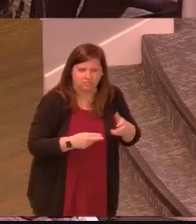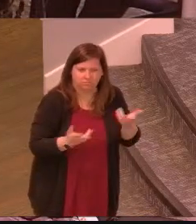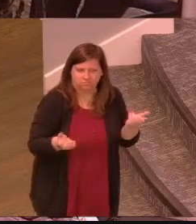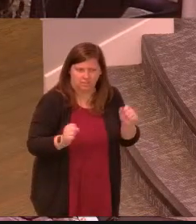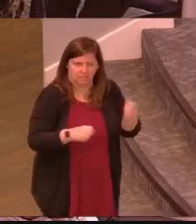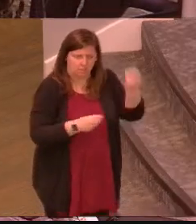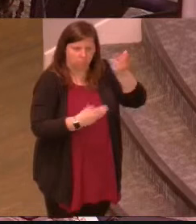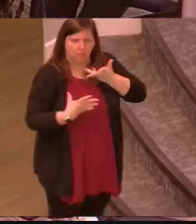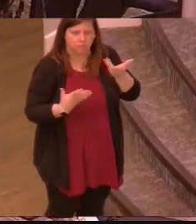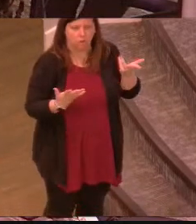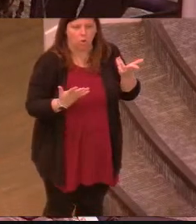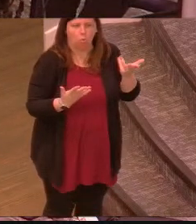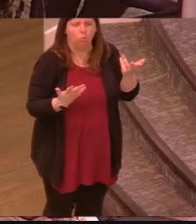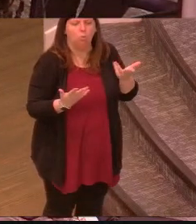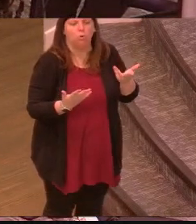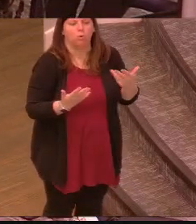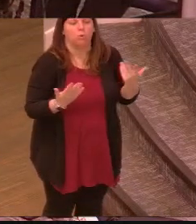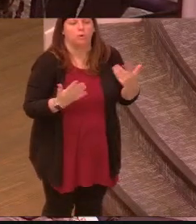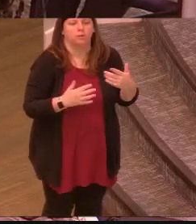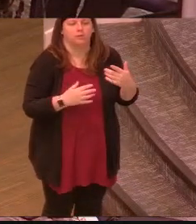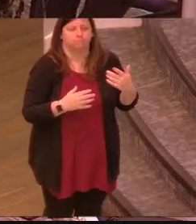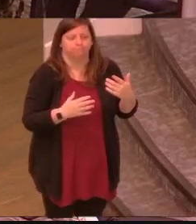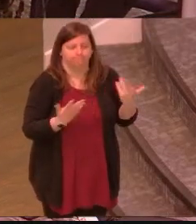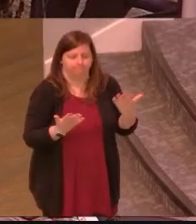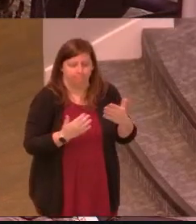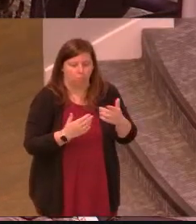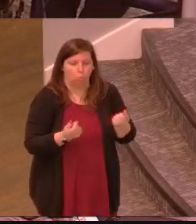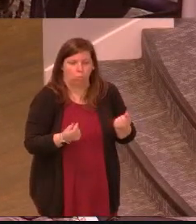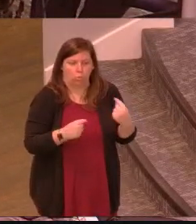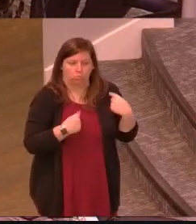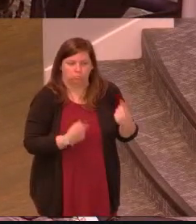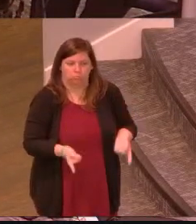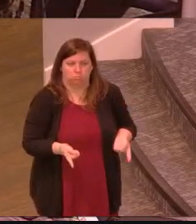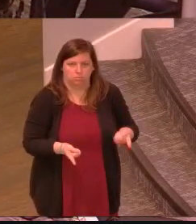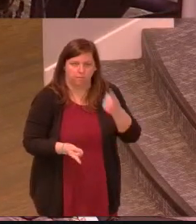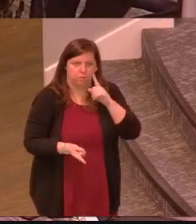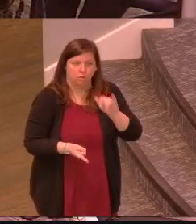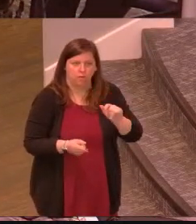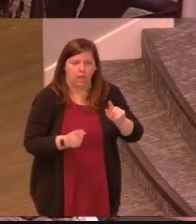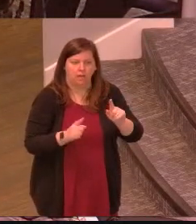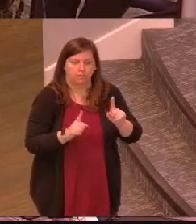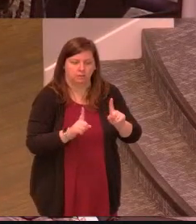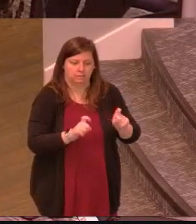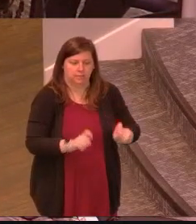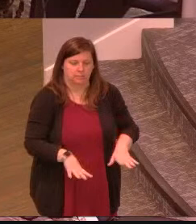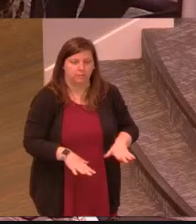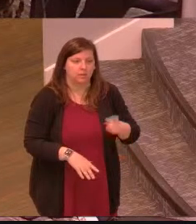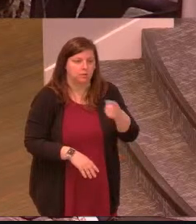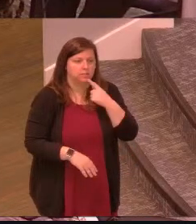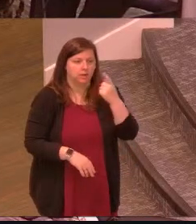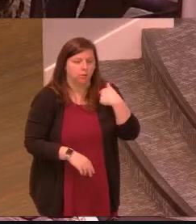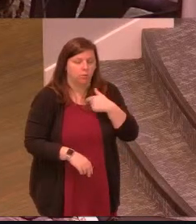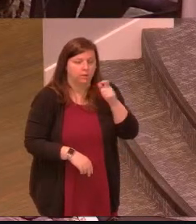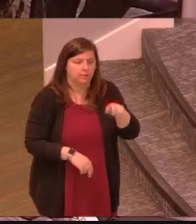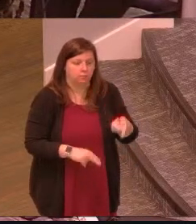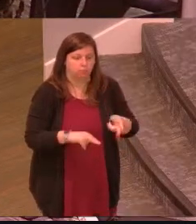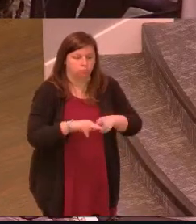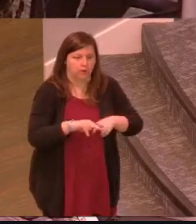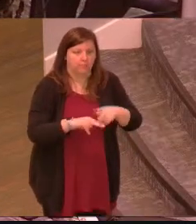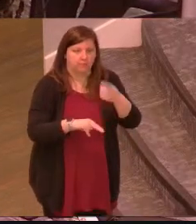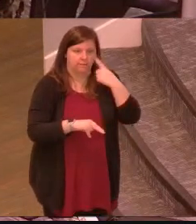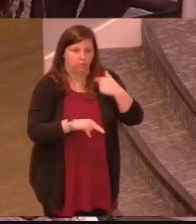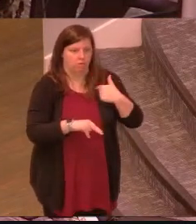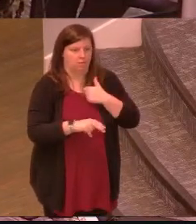that assessment? Are we, like you said, we're going to need to raise it up to be competitive in the, is that a